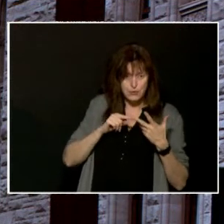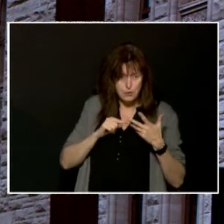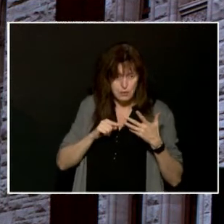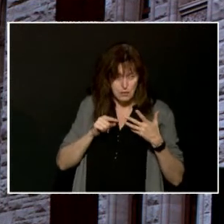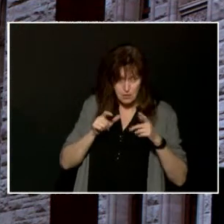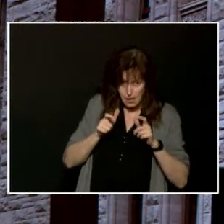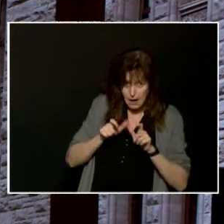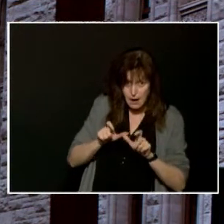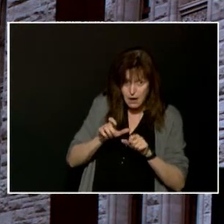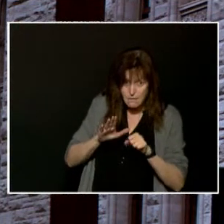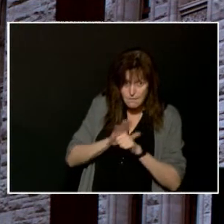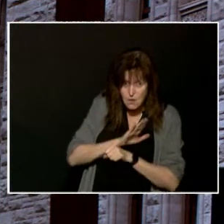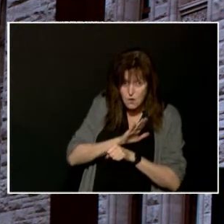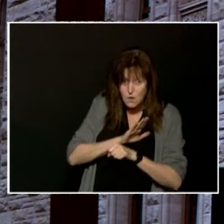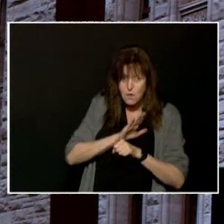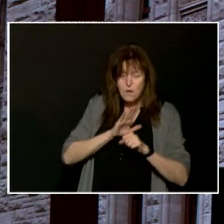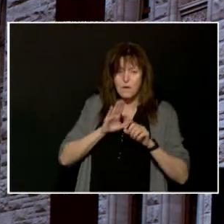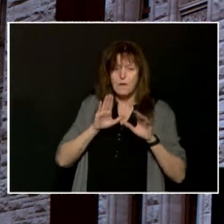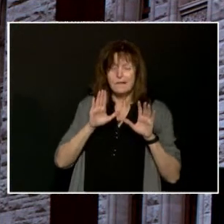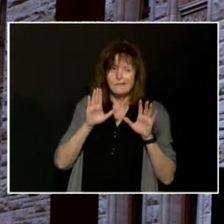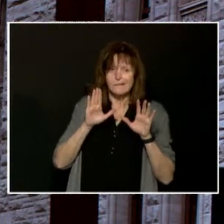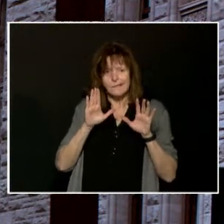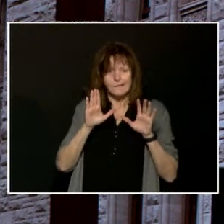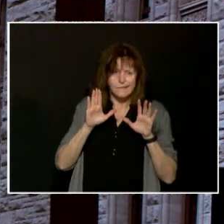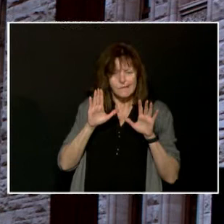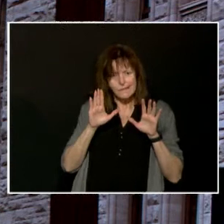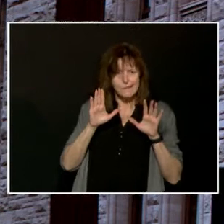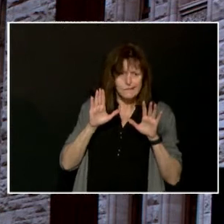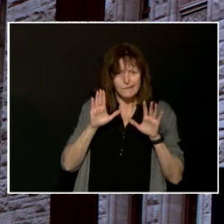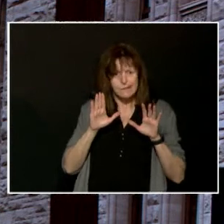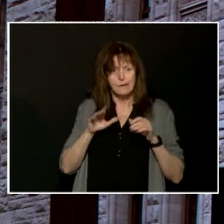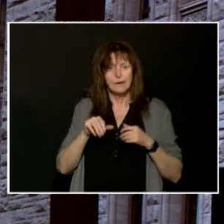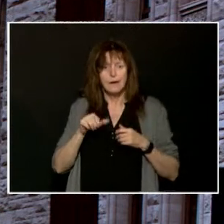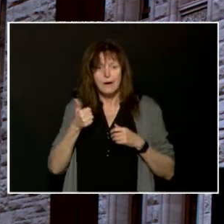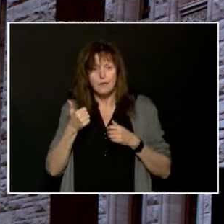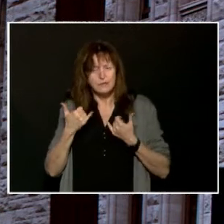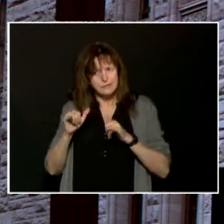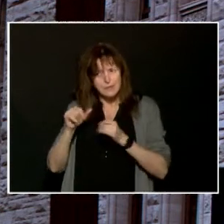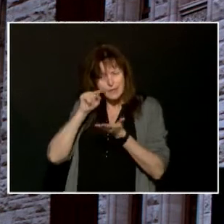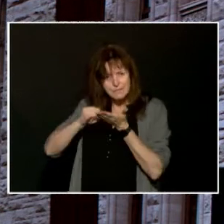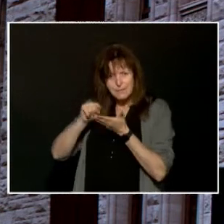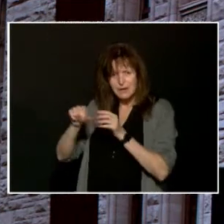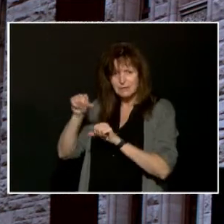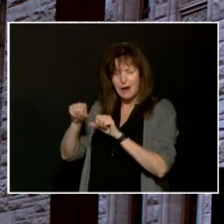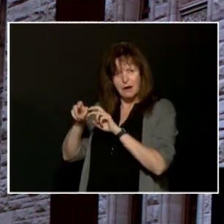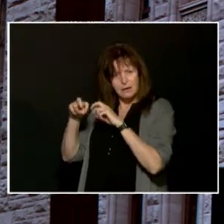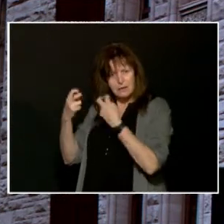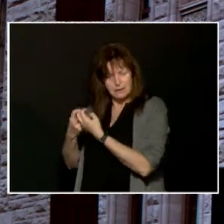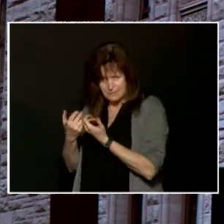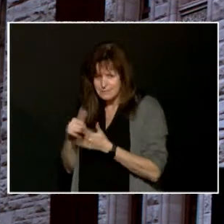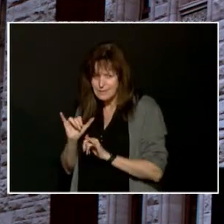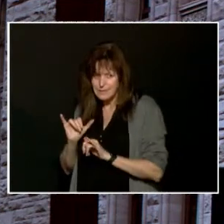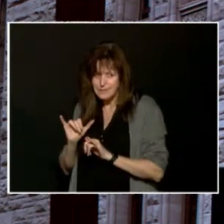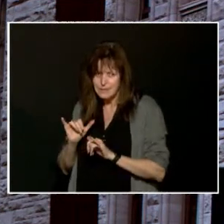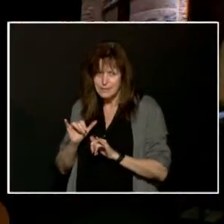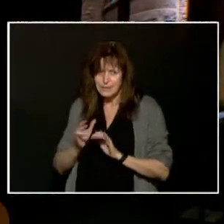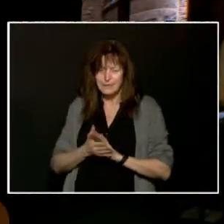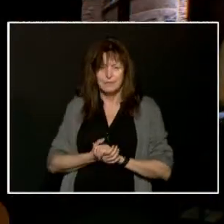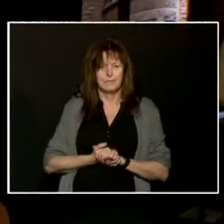sure we are prepared to offset that as a possibility. So those are the points we have. So more questions.